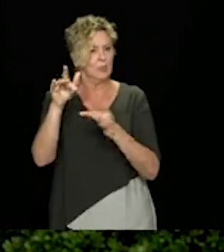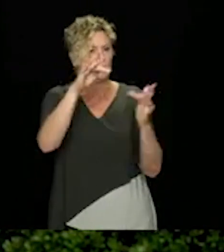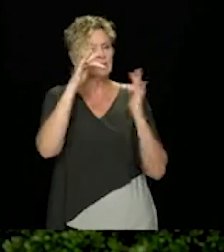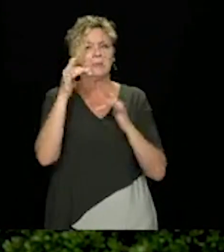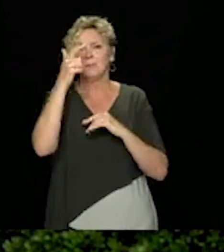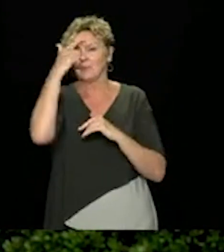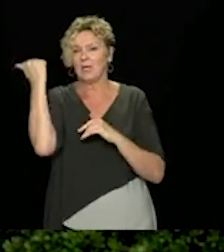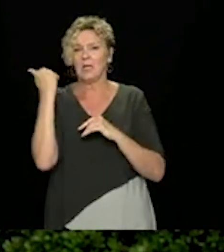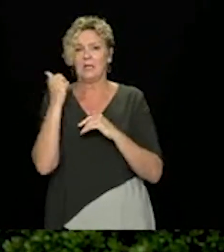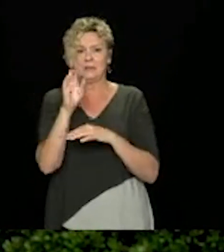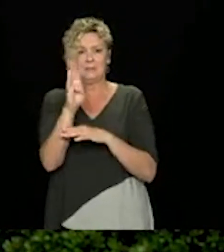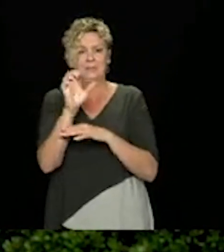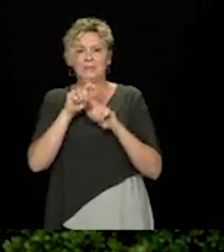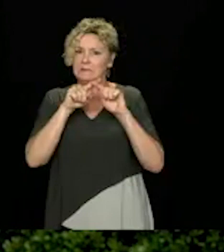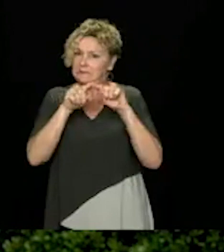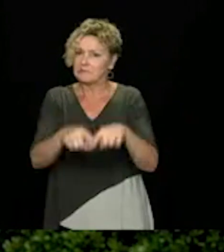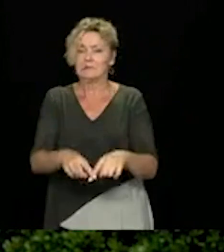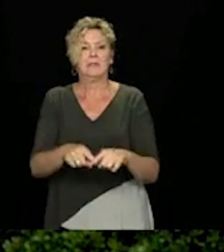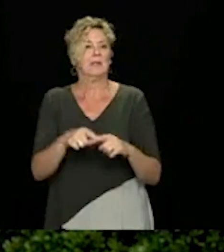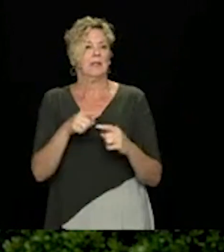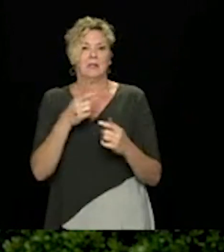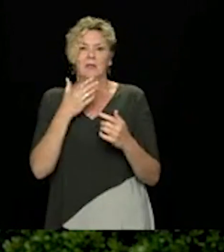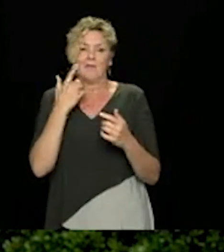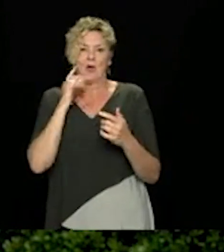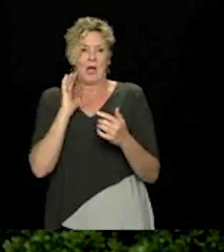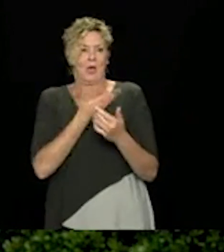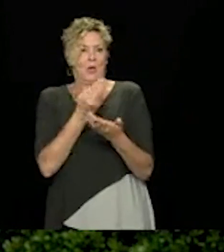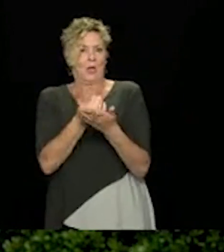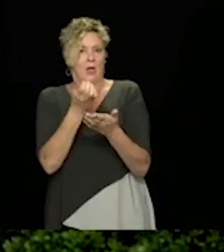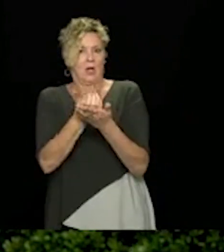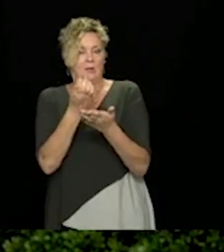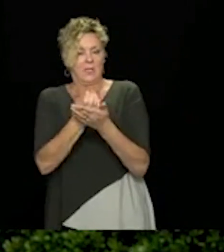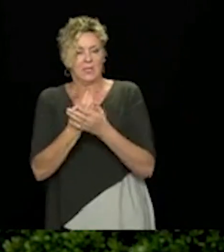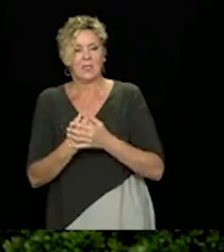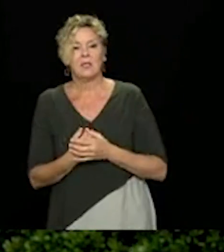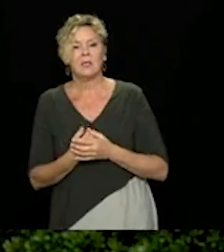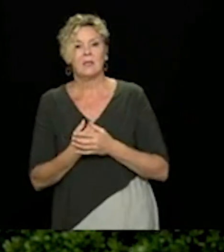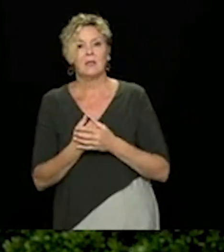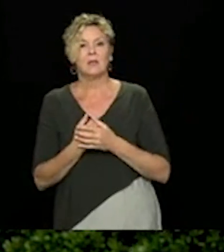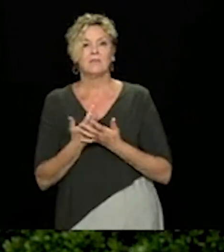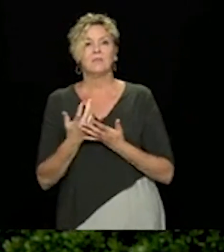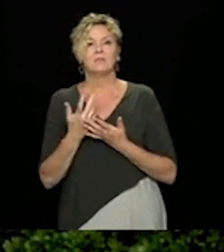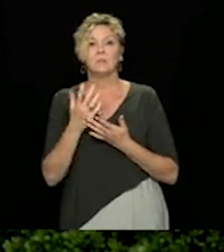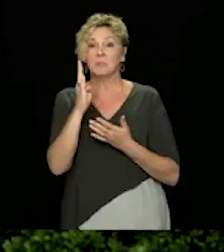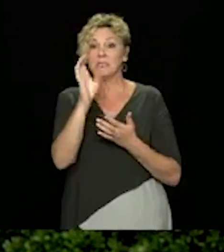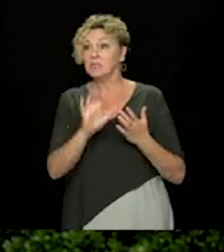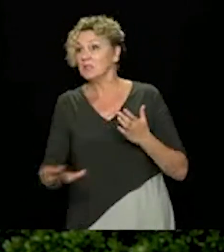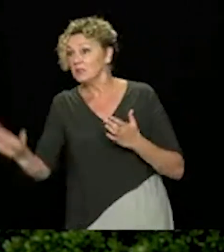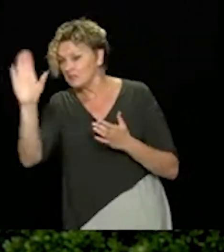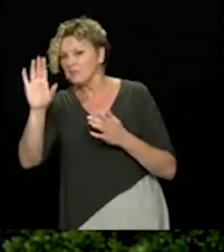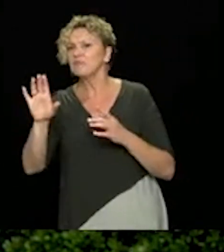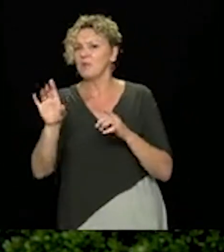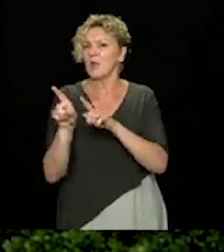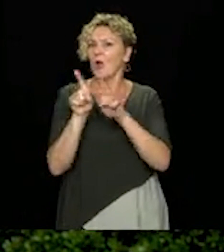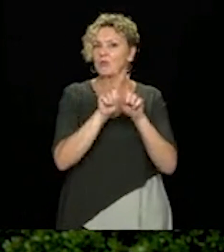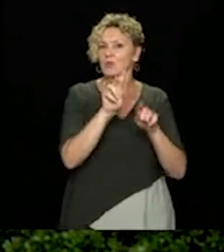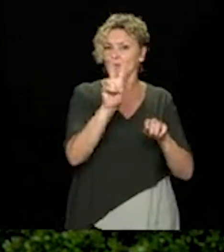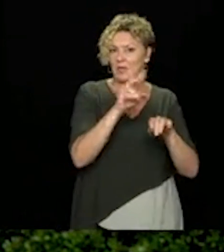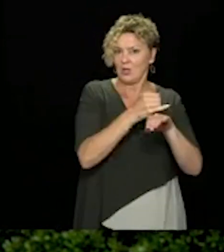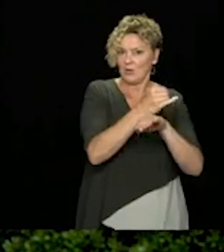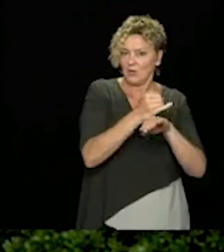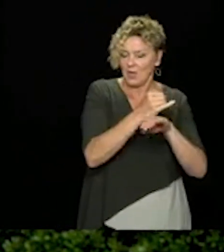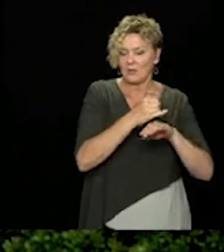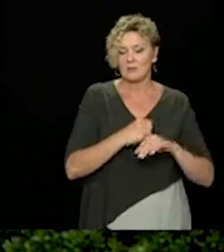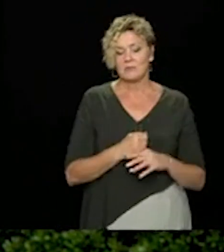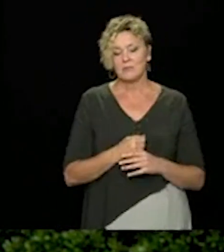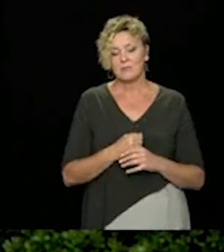particularly here in the Lower Island and on Vancouver Island. But I do believe that a marketing plan is critical, and a sense